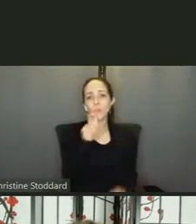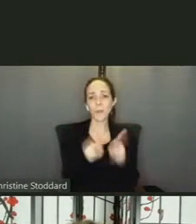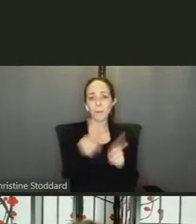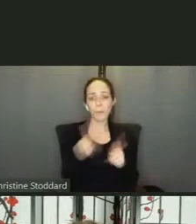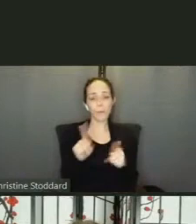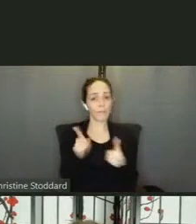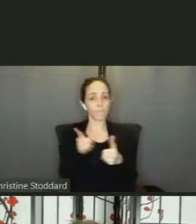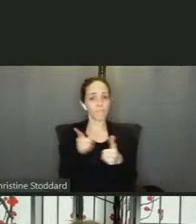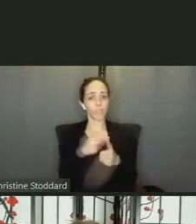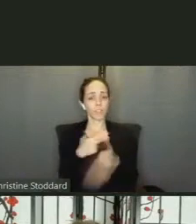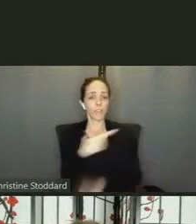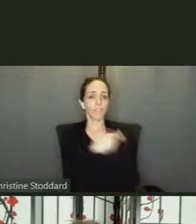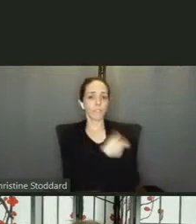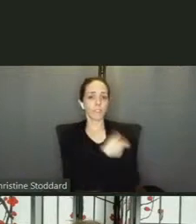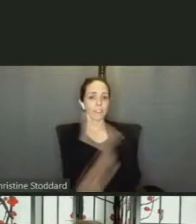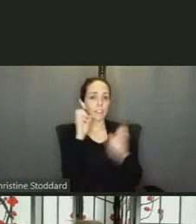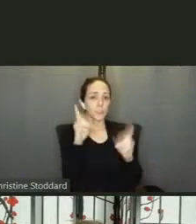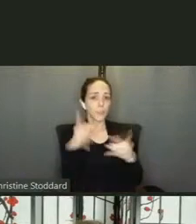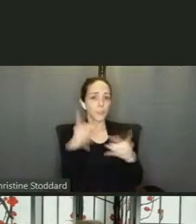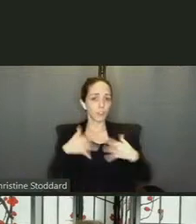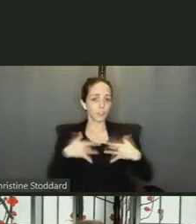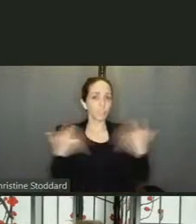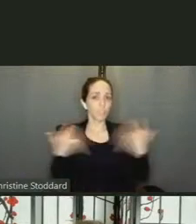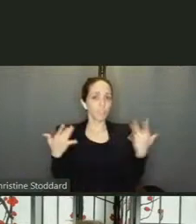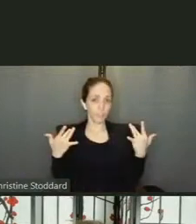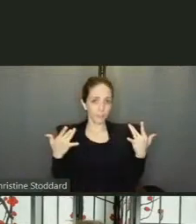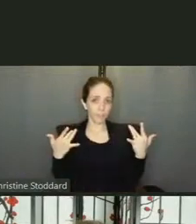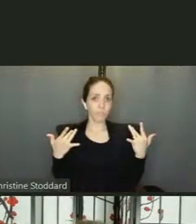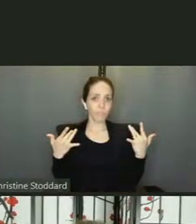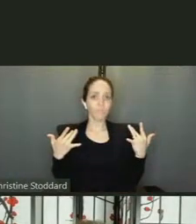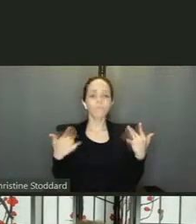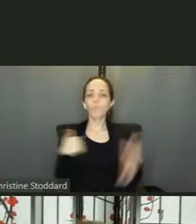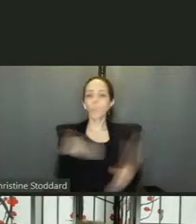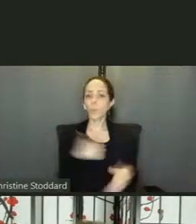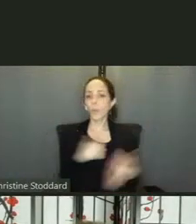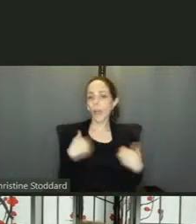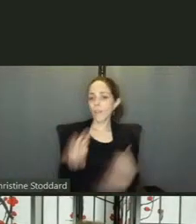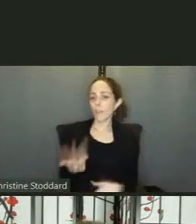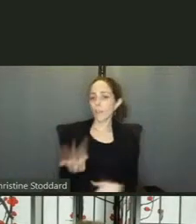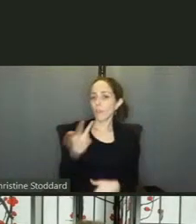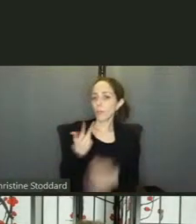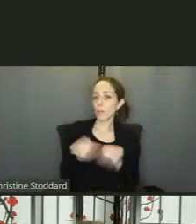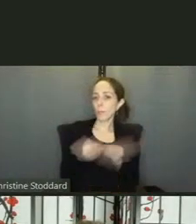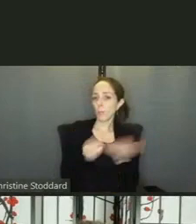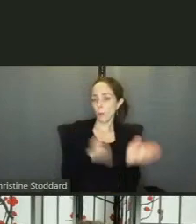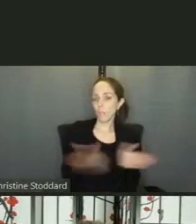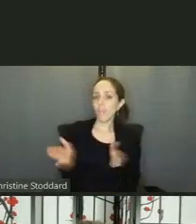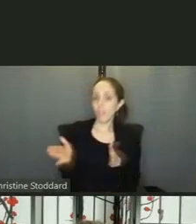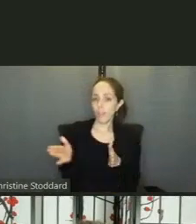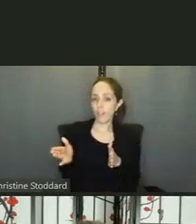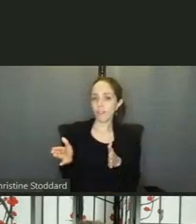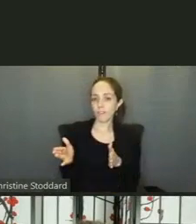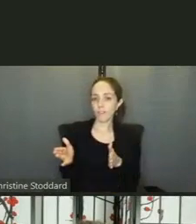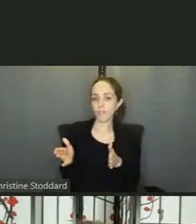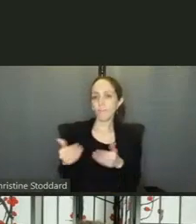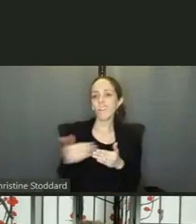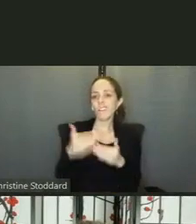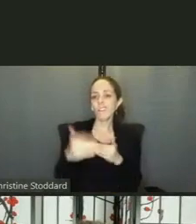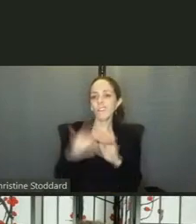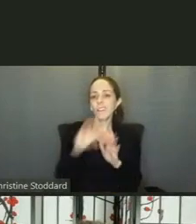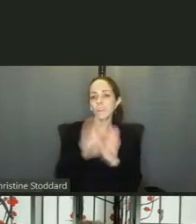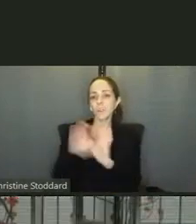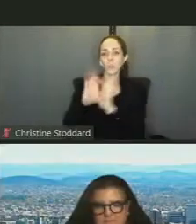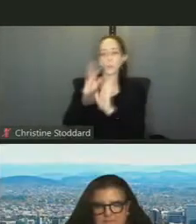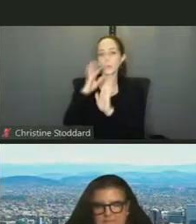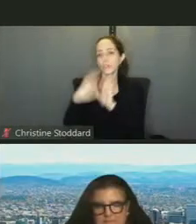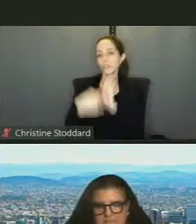vaccine education event. We have 3 more planned, and the next couple of slides will show them. The next one we have